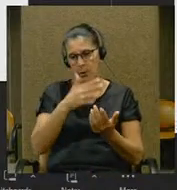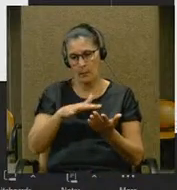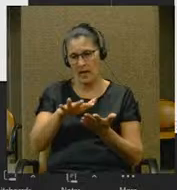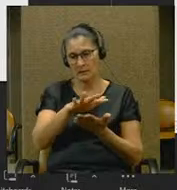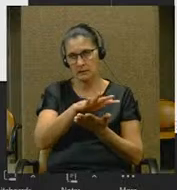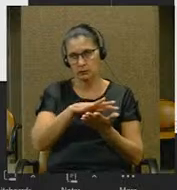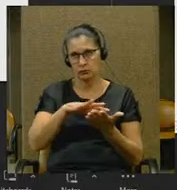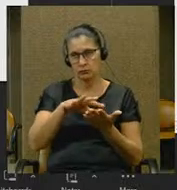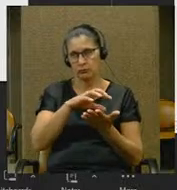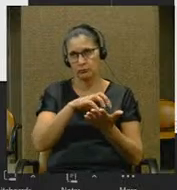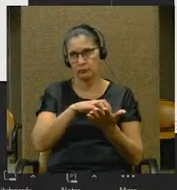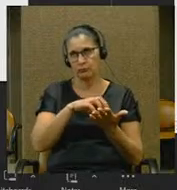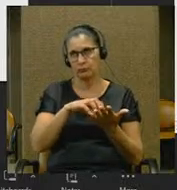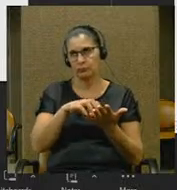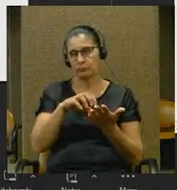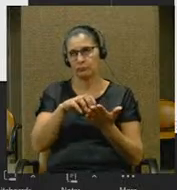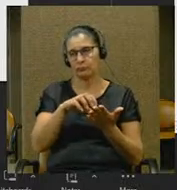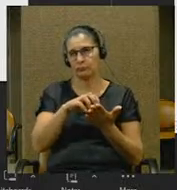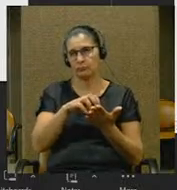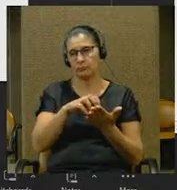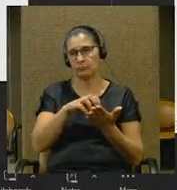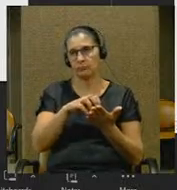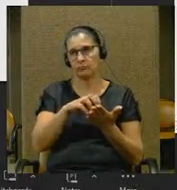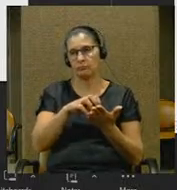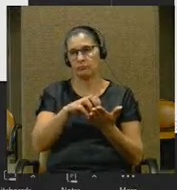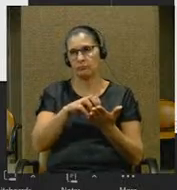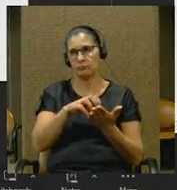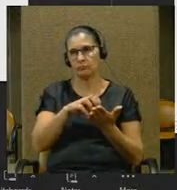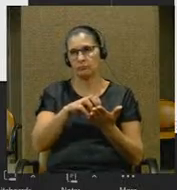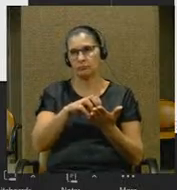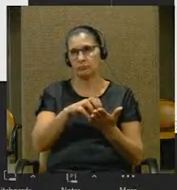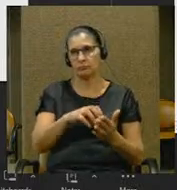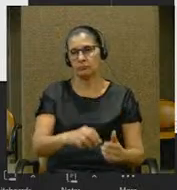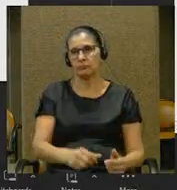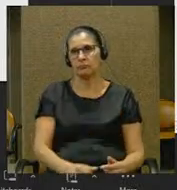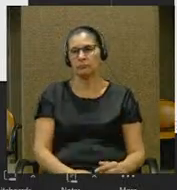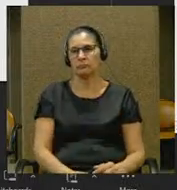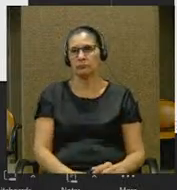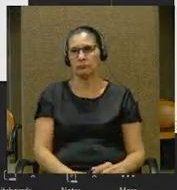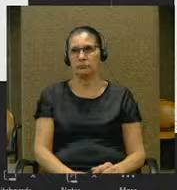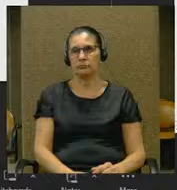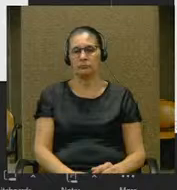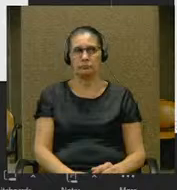small density of the rest of the province.